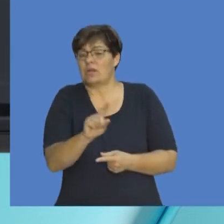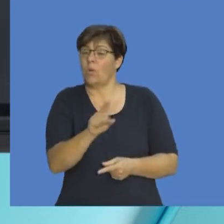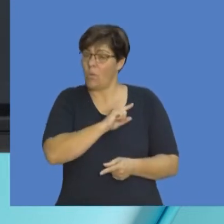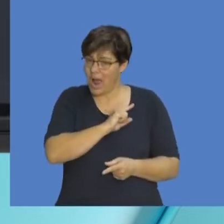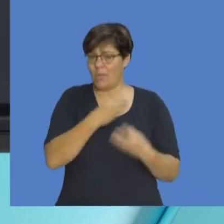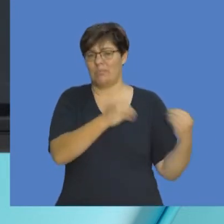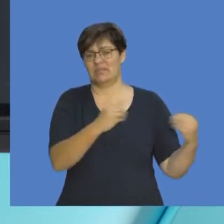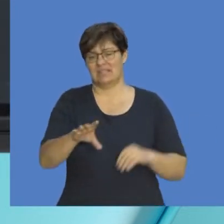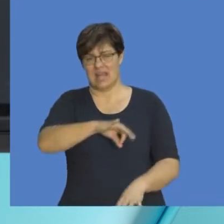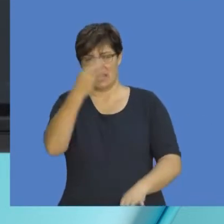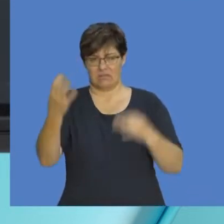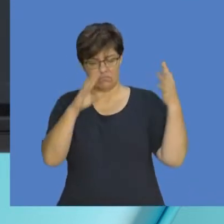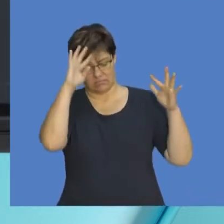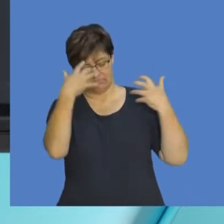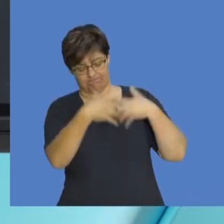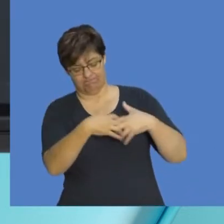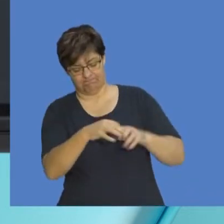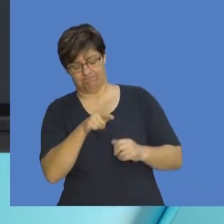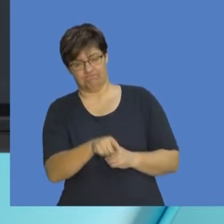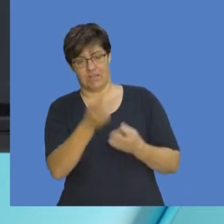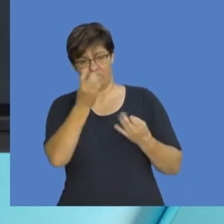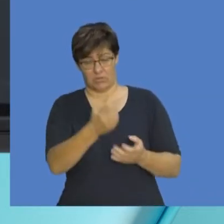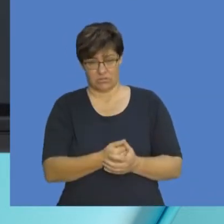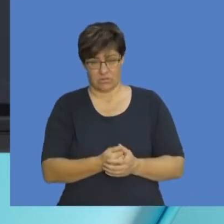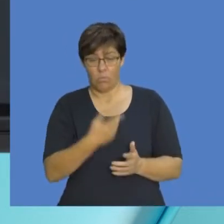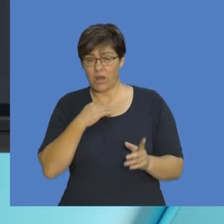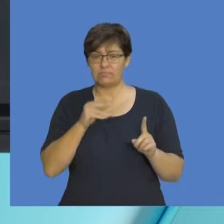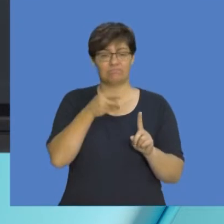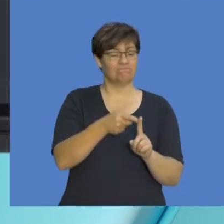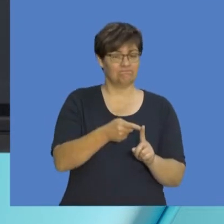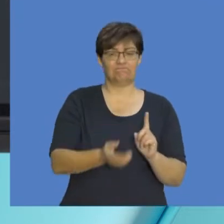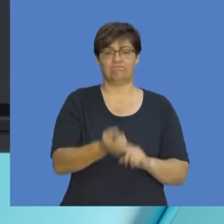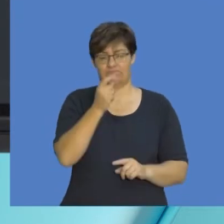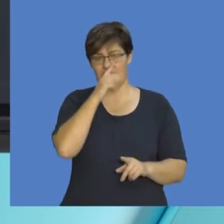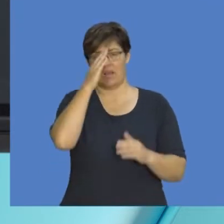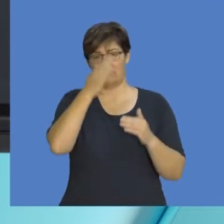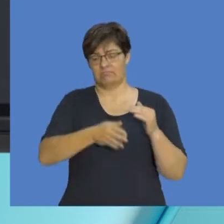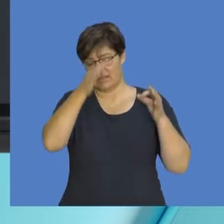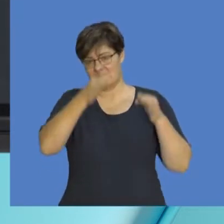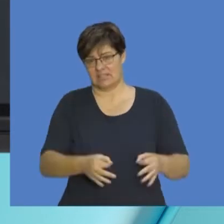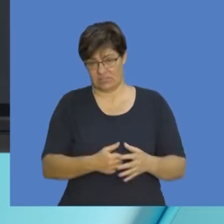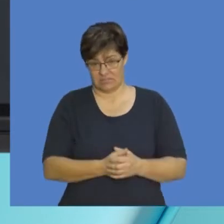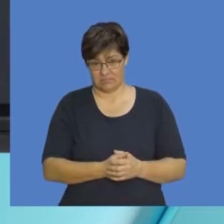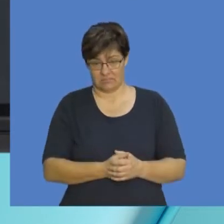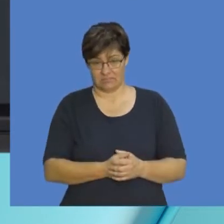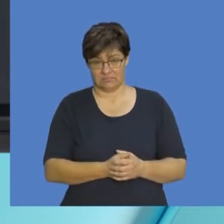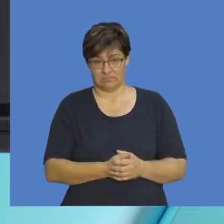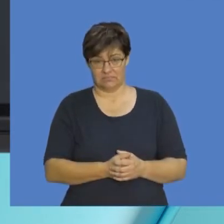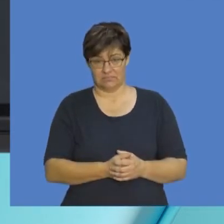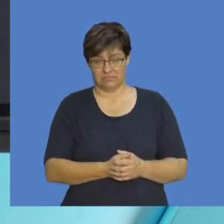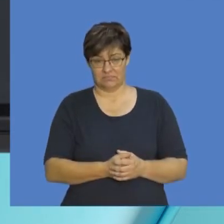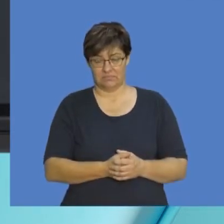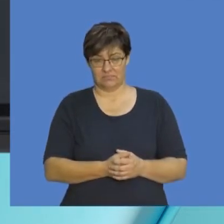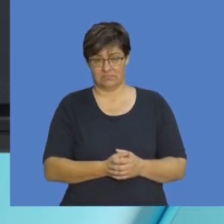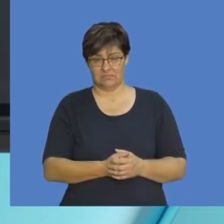the analysis here. We're thinking about the data and we want to arrive at some conclusion. Okay.